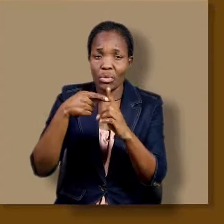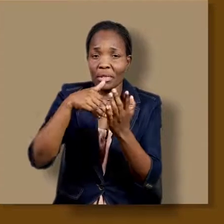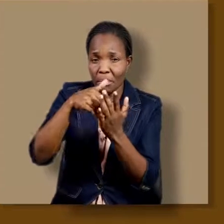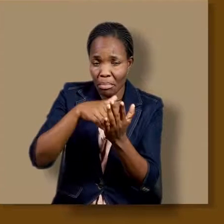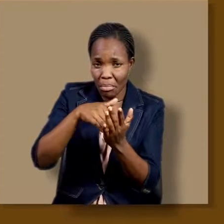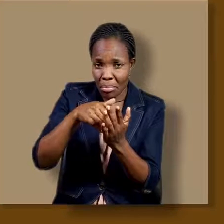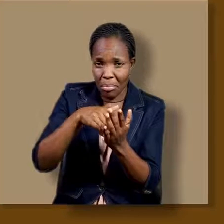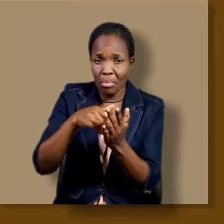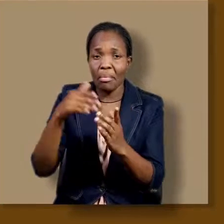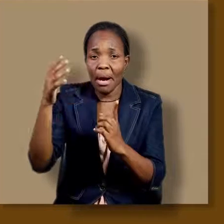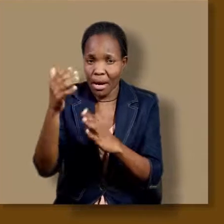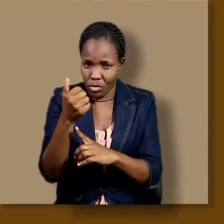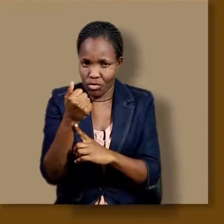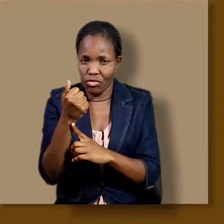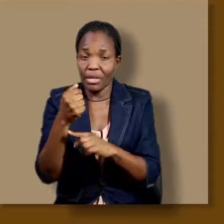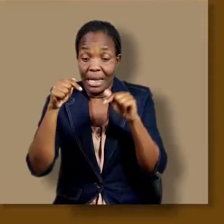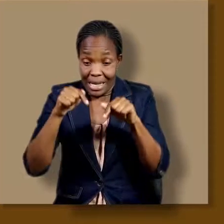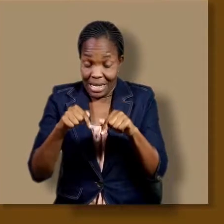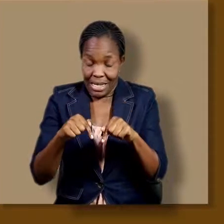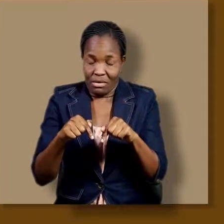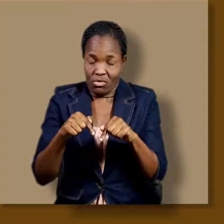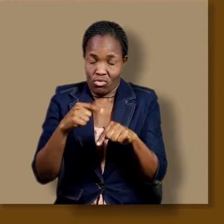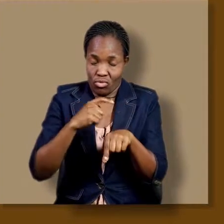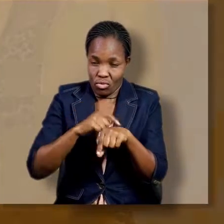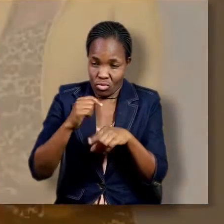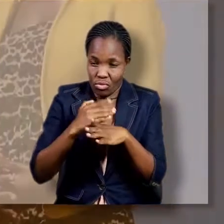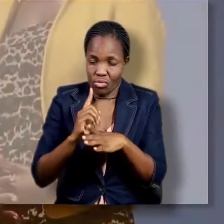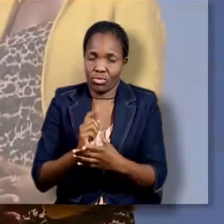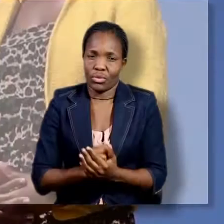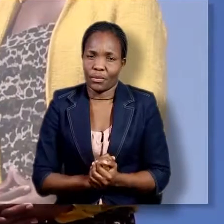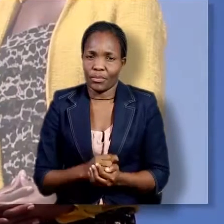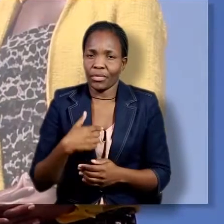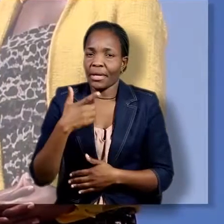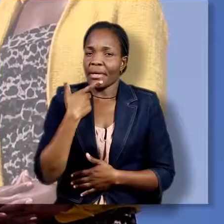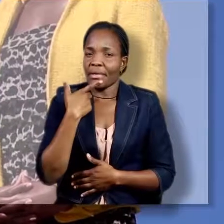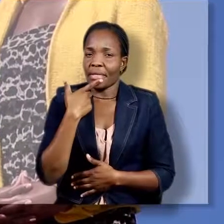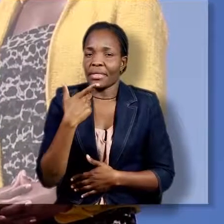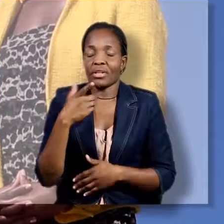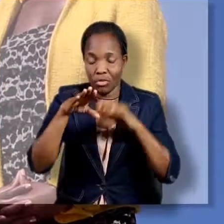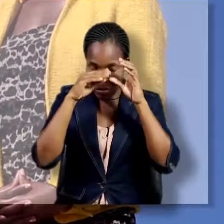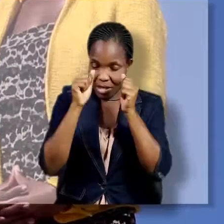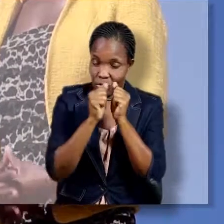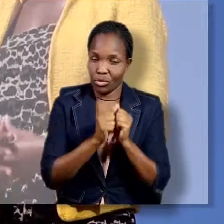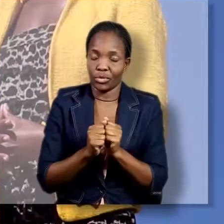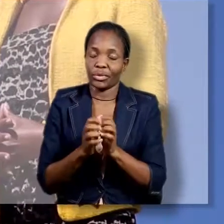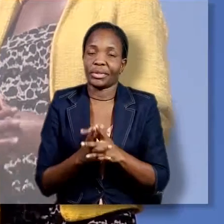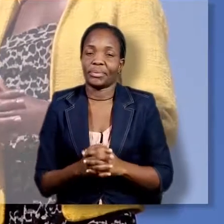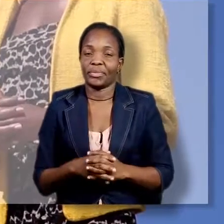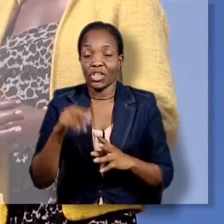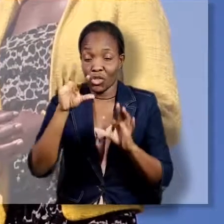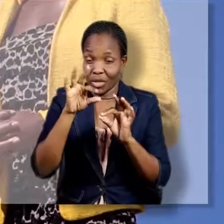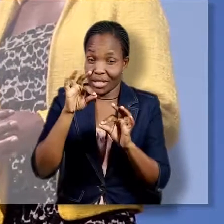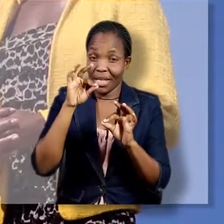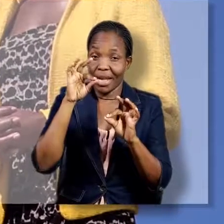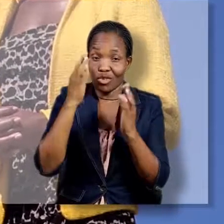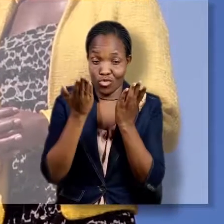weaknesses, achievements, and its current status. Thanks for watching and learning with us. You have chosen the